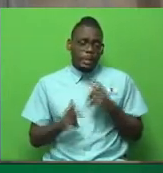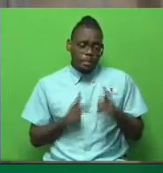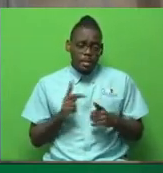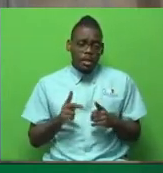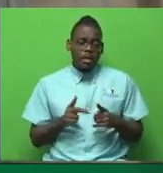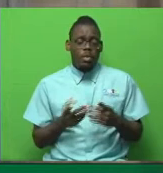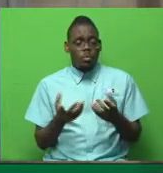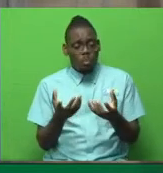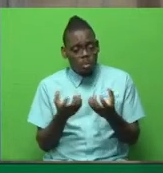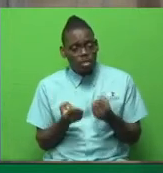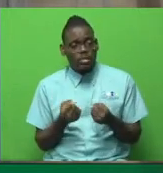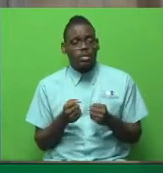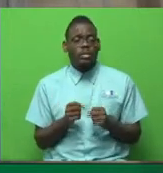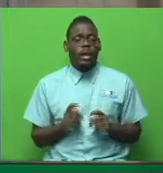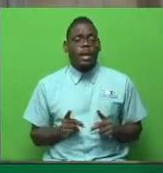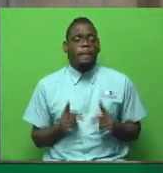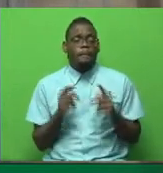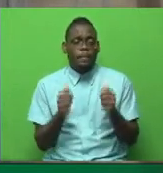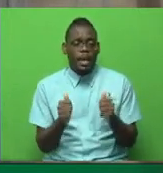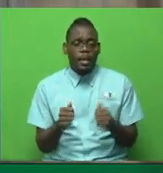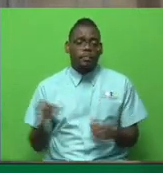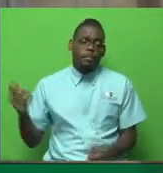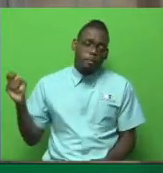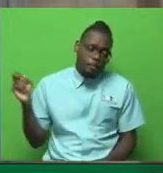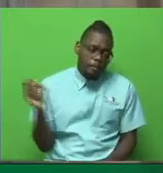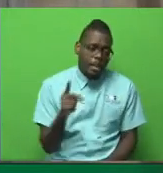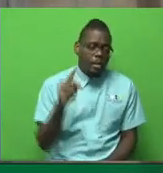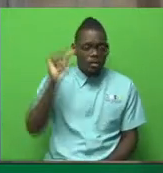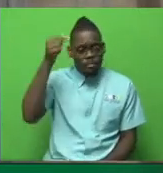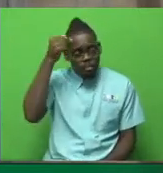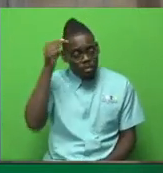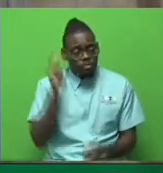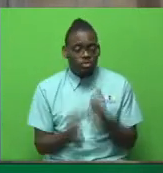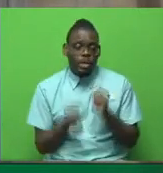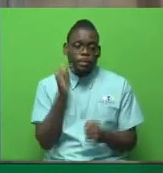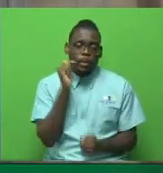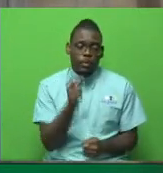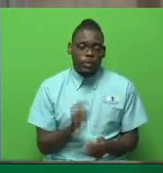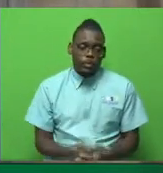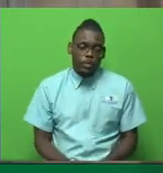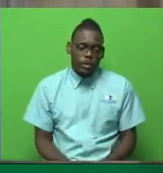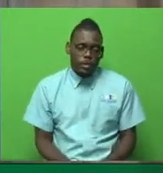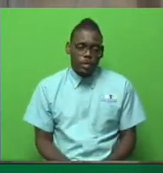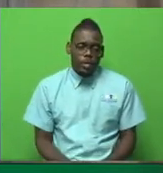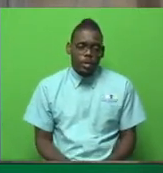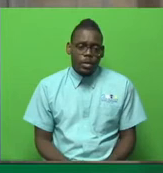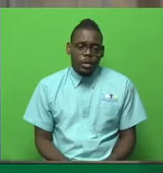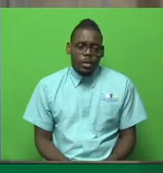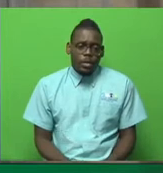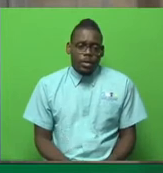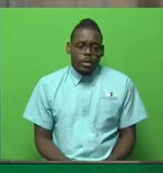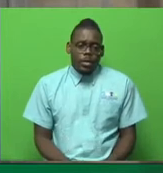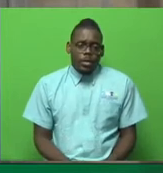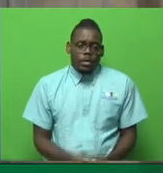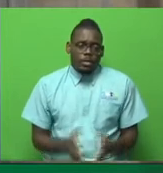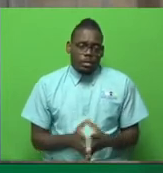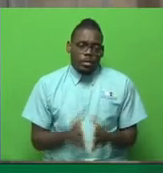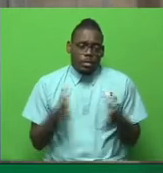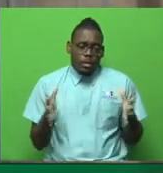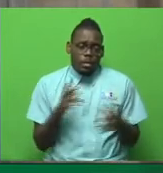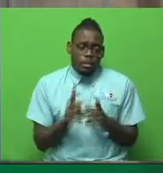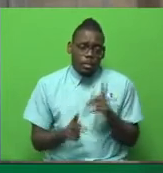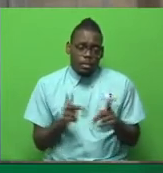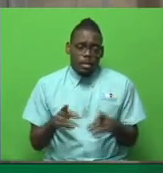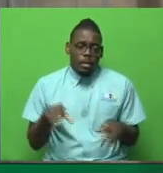kamla Prasad recesser to the Reigns of power in Trinidad and Tobago how much more can people take